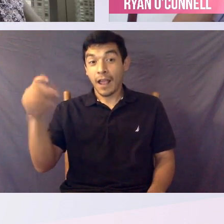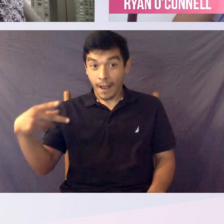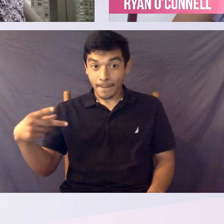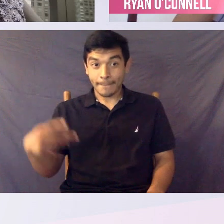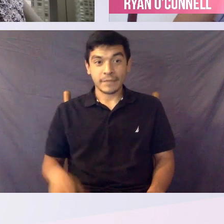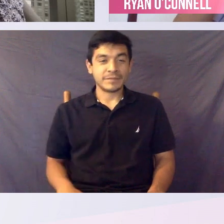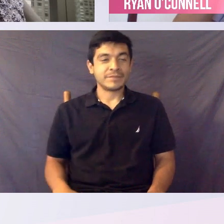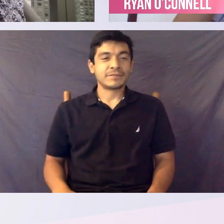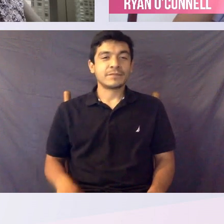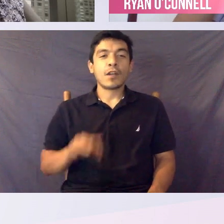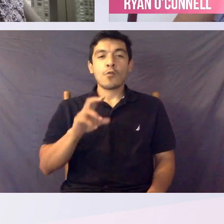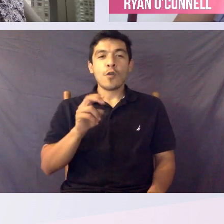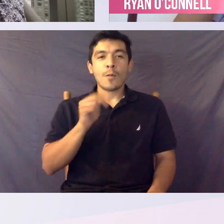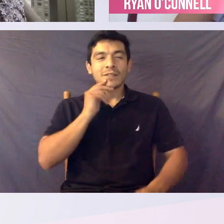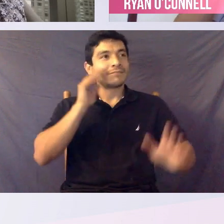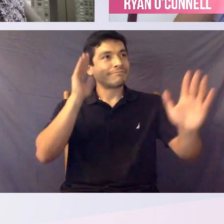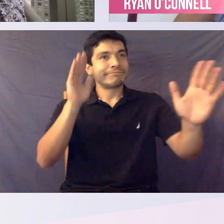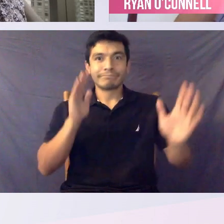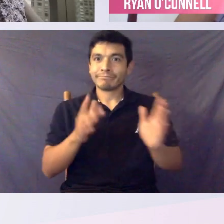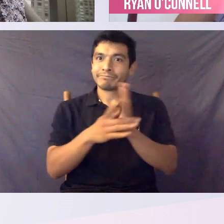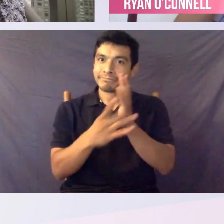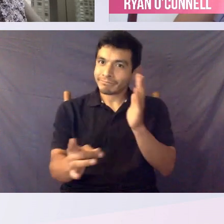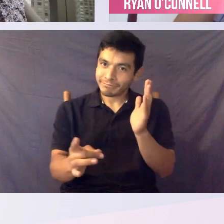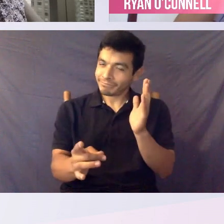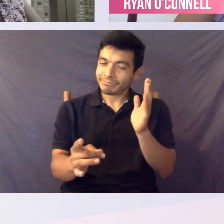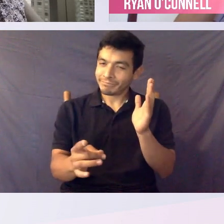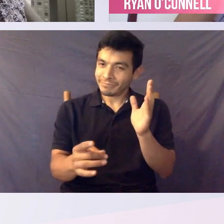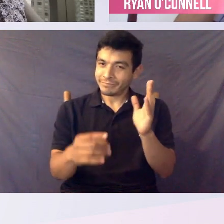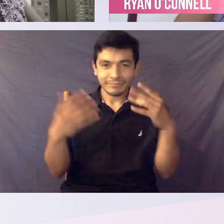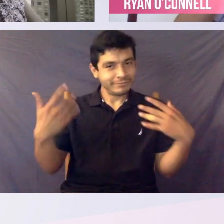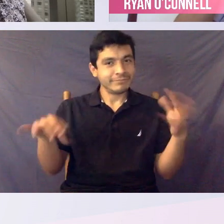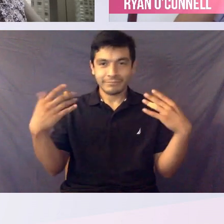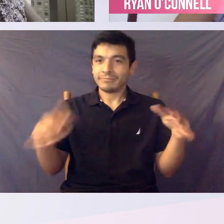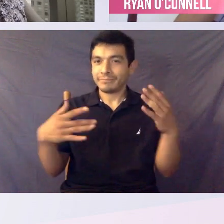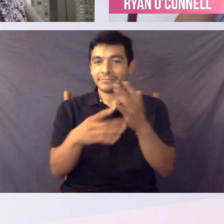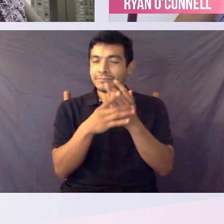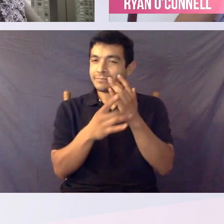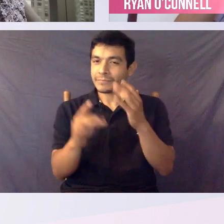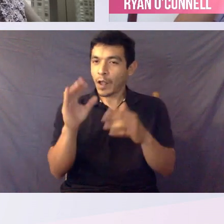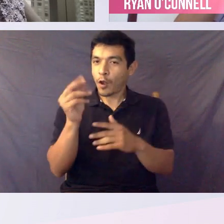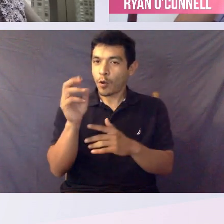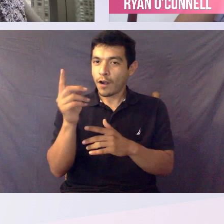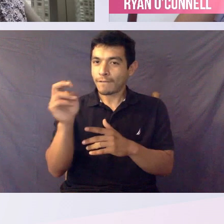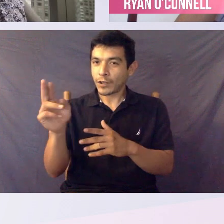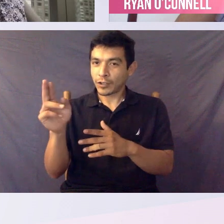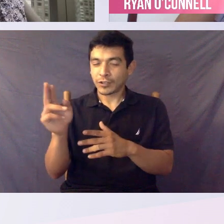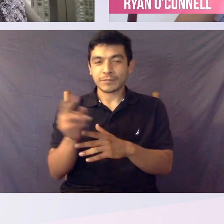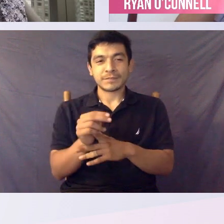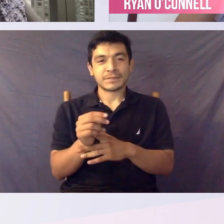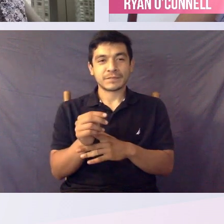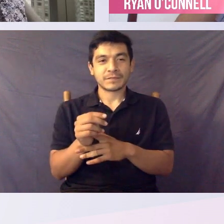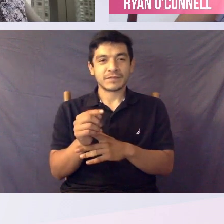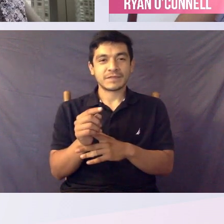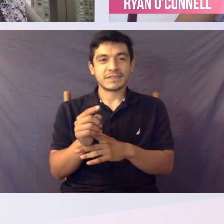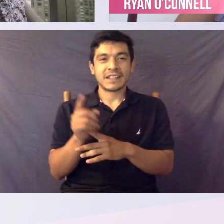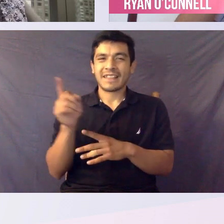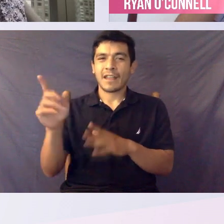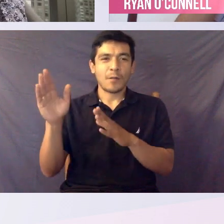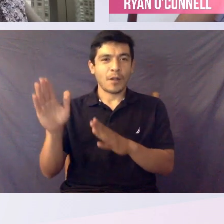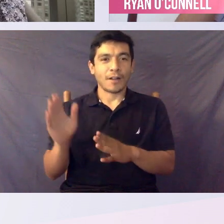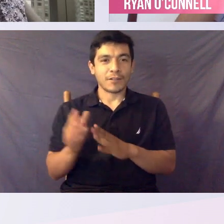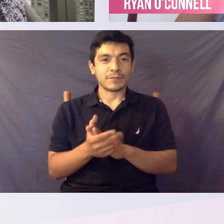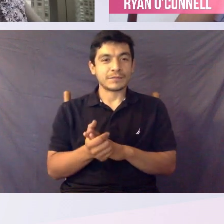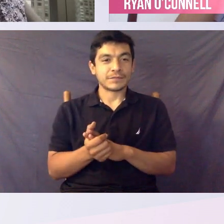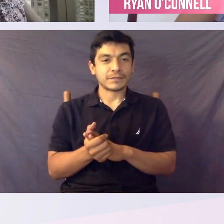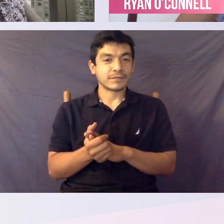Amazing. I know. Incredibly talented. Incredibly talented choreographer, James. Yes. They are fantastic. The